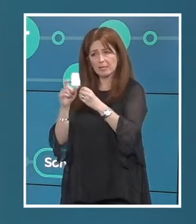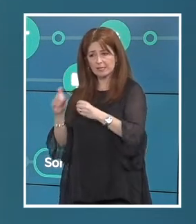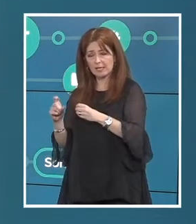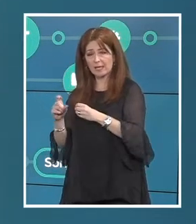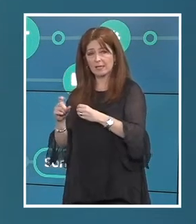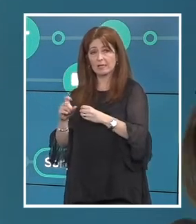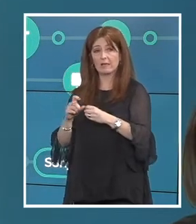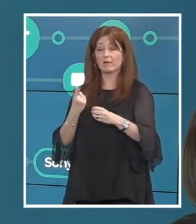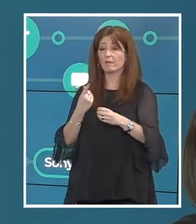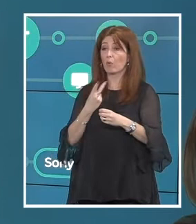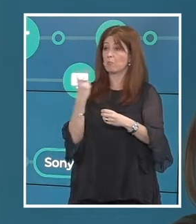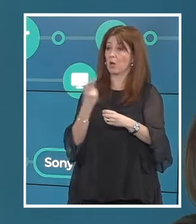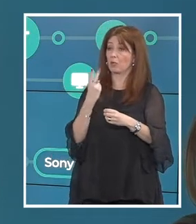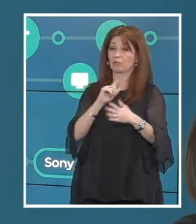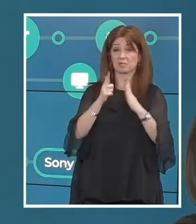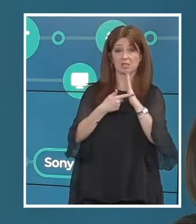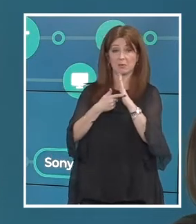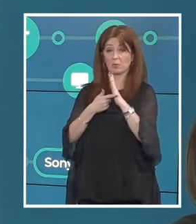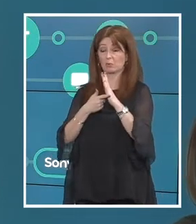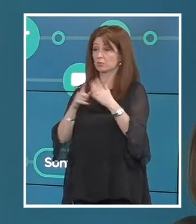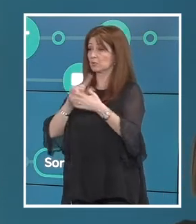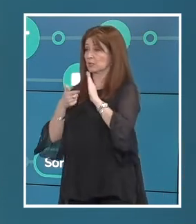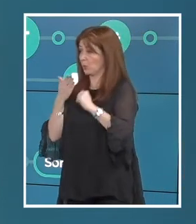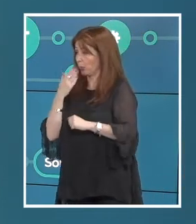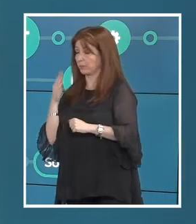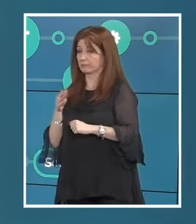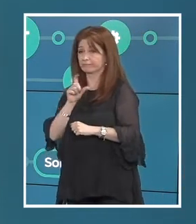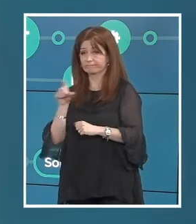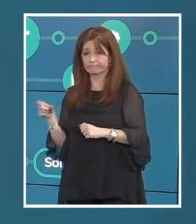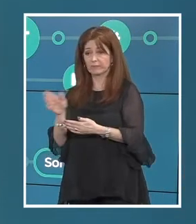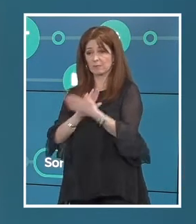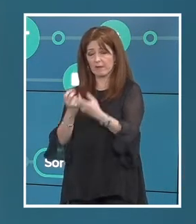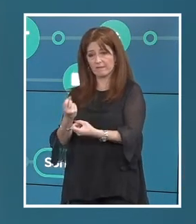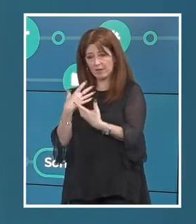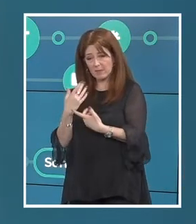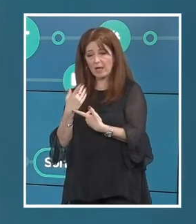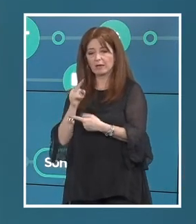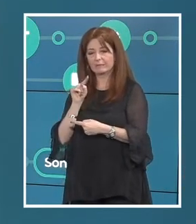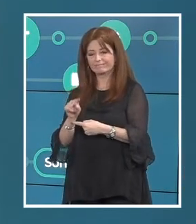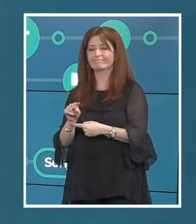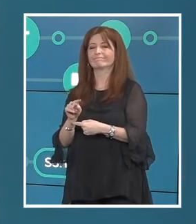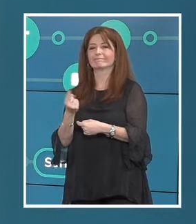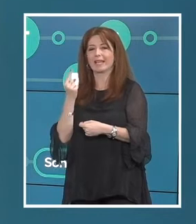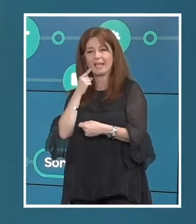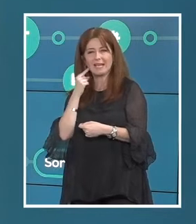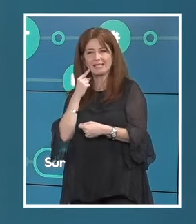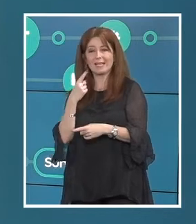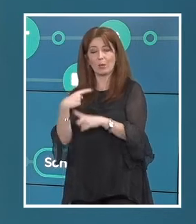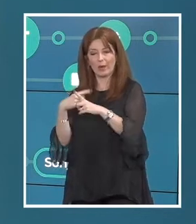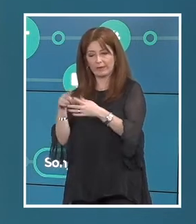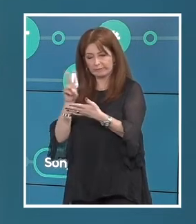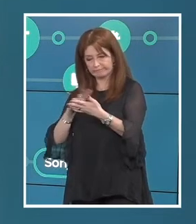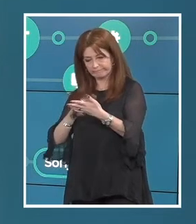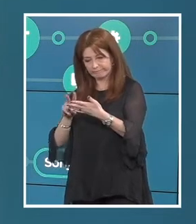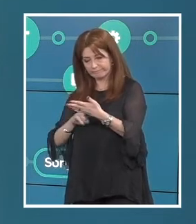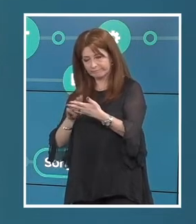non-disabled and disabled colleagues alike, because we get the feedback that people find it quicker and easier to read the